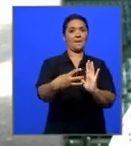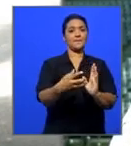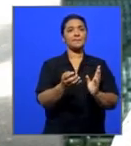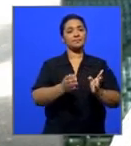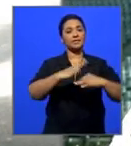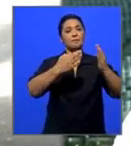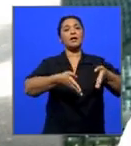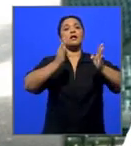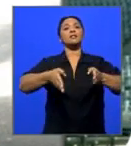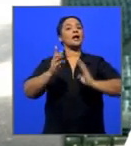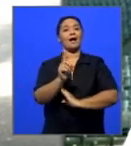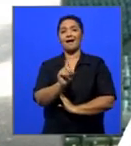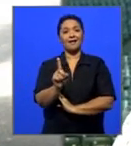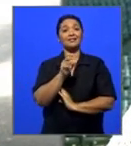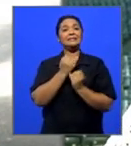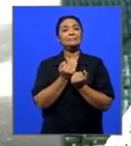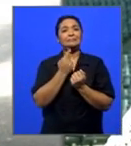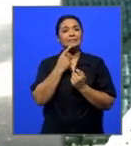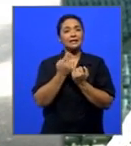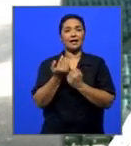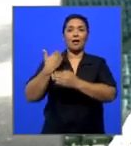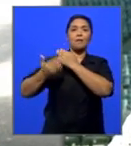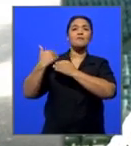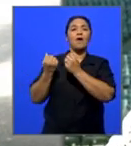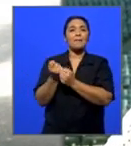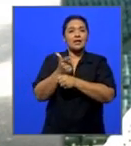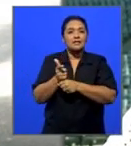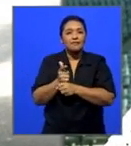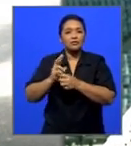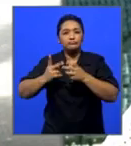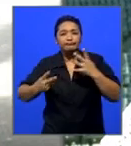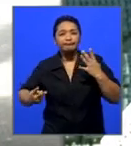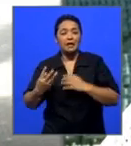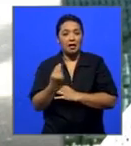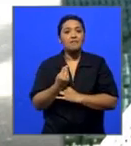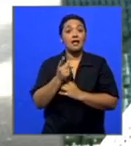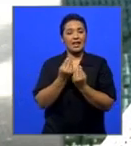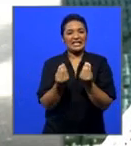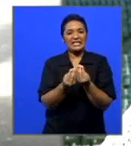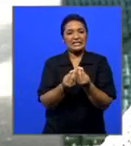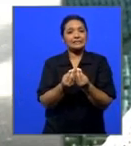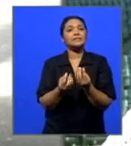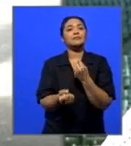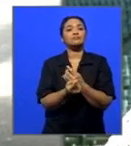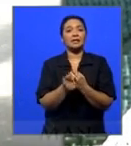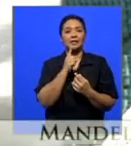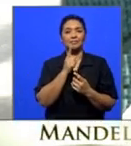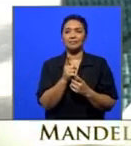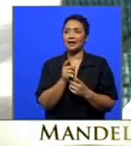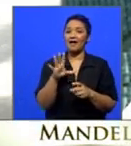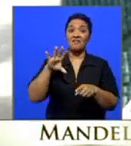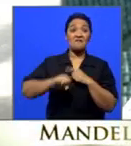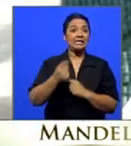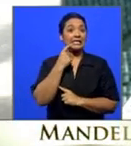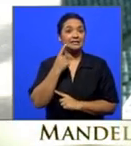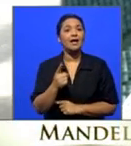mean, we declare even the oral history. We're looking at objects. Sometimes you find that there are objects in this country that are rare,